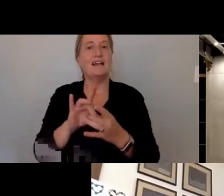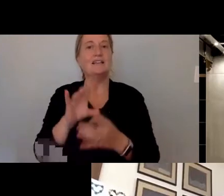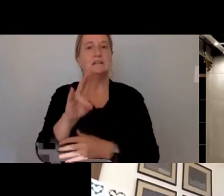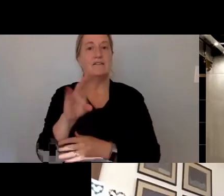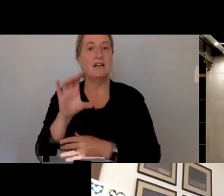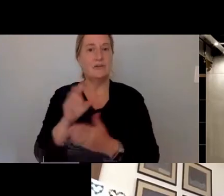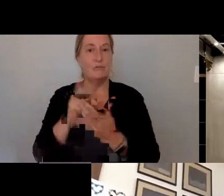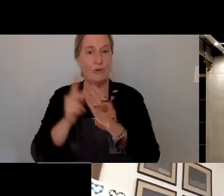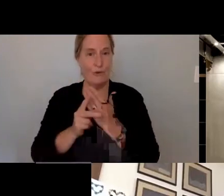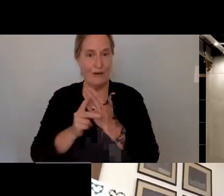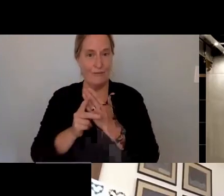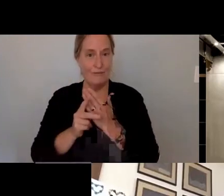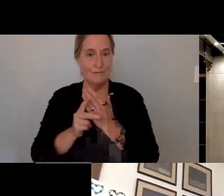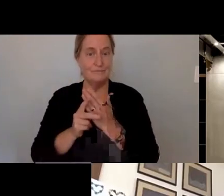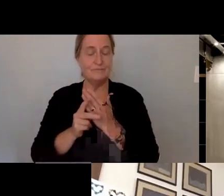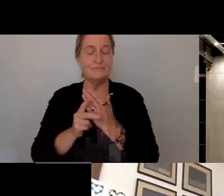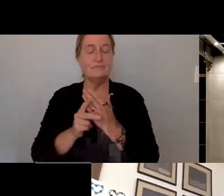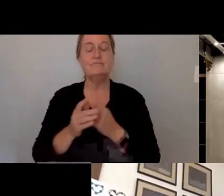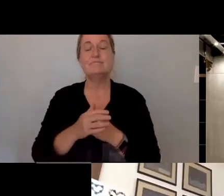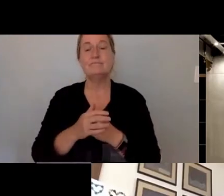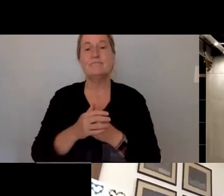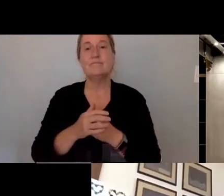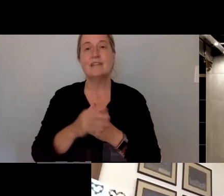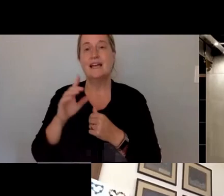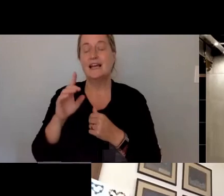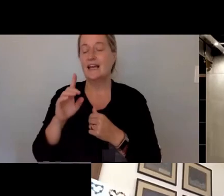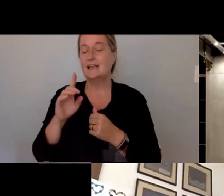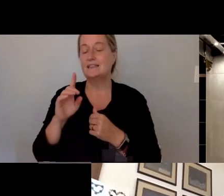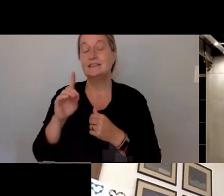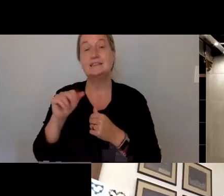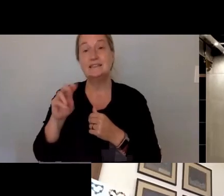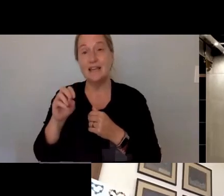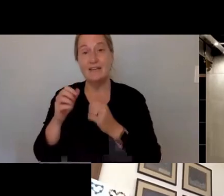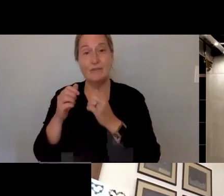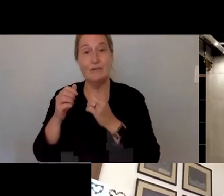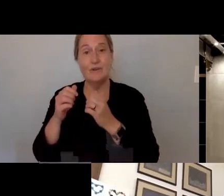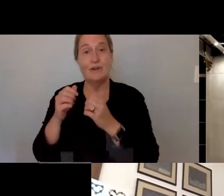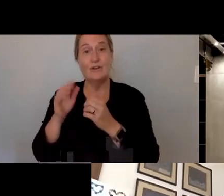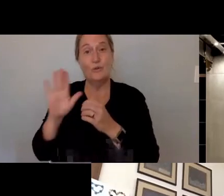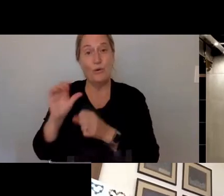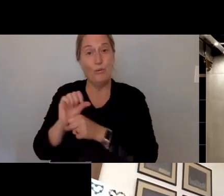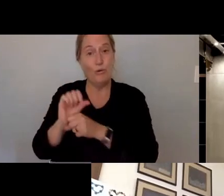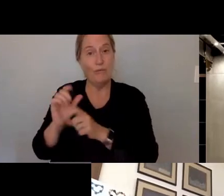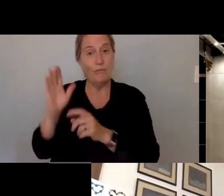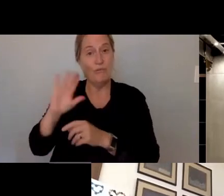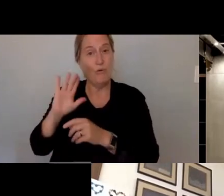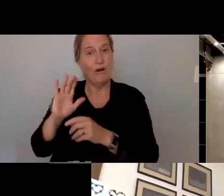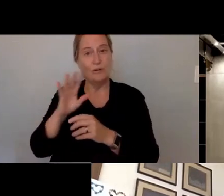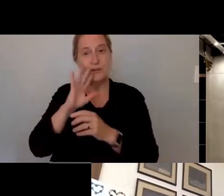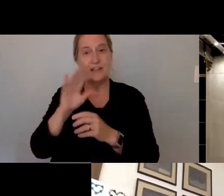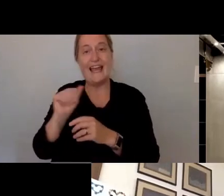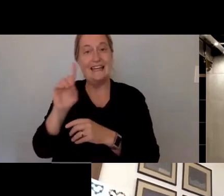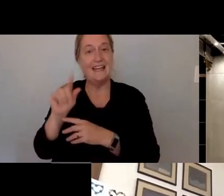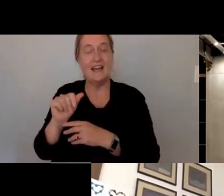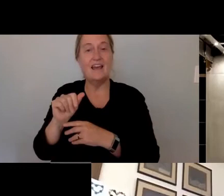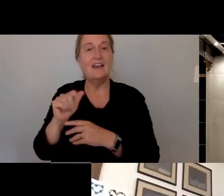And David, with the DD Act that you did back then, and what we know is reasonable accommodations are just that. They're reasonable accommodations, right?